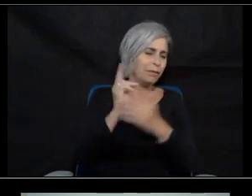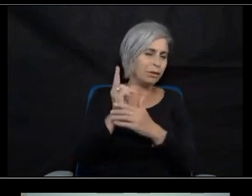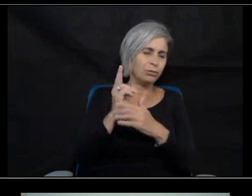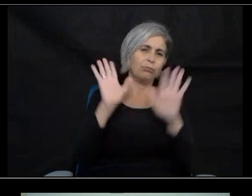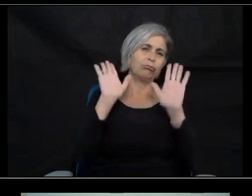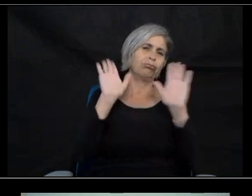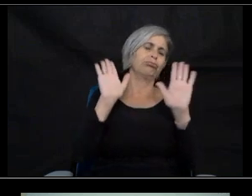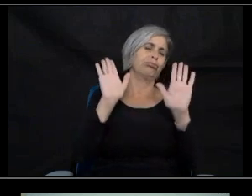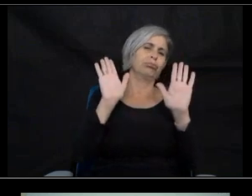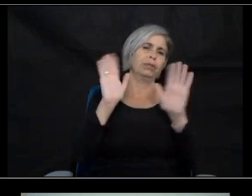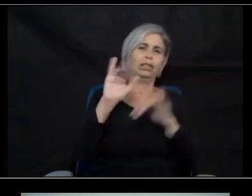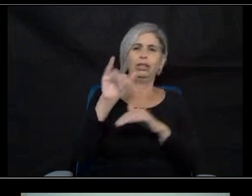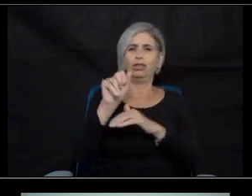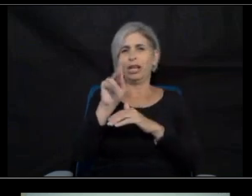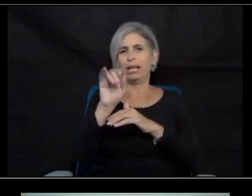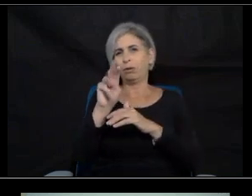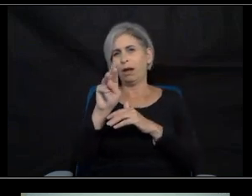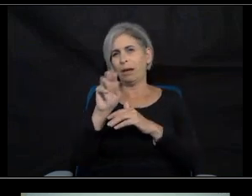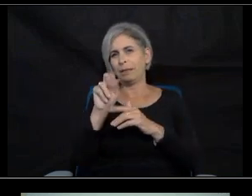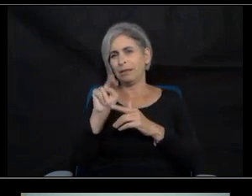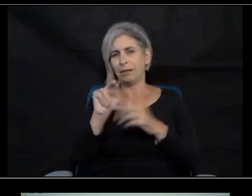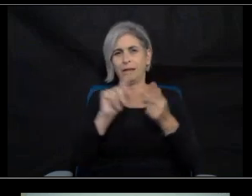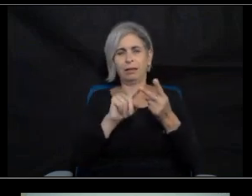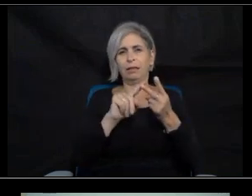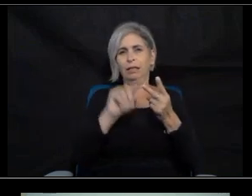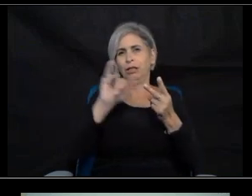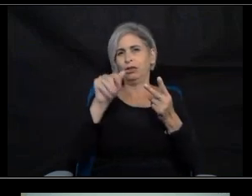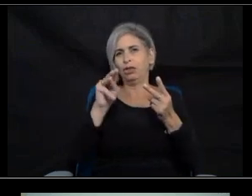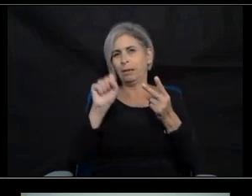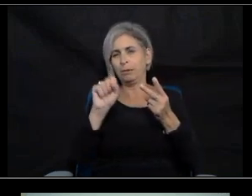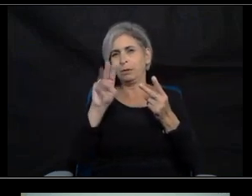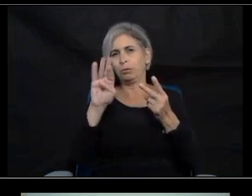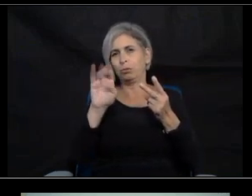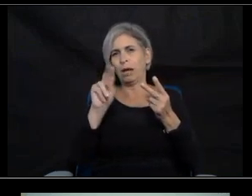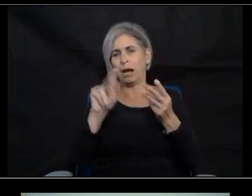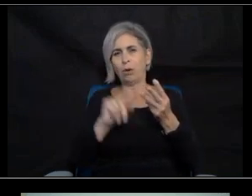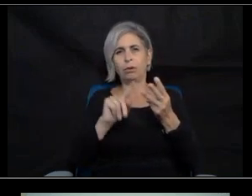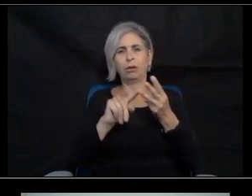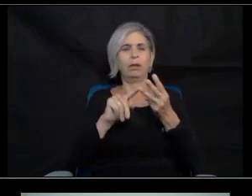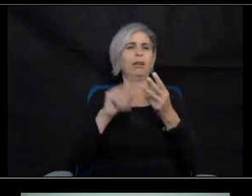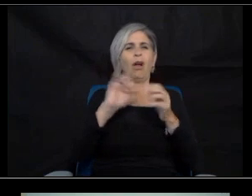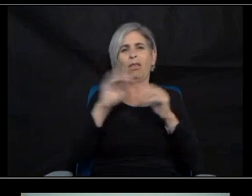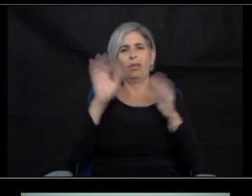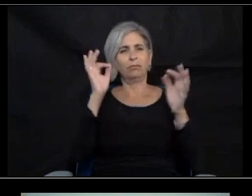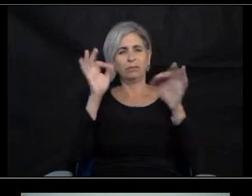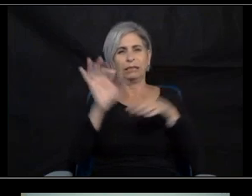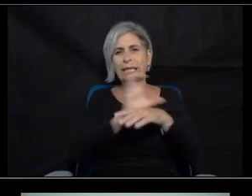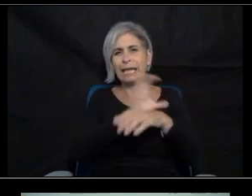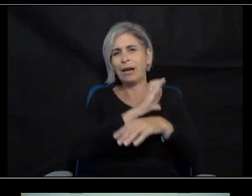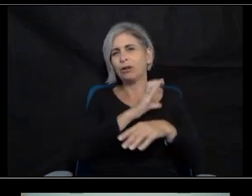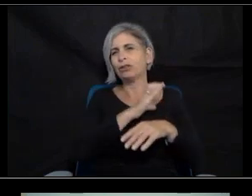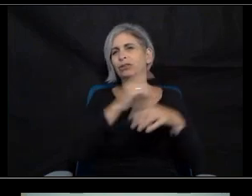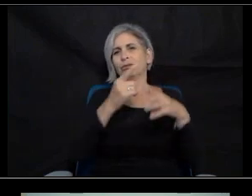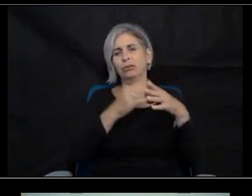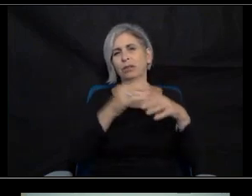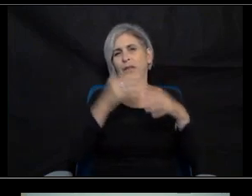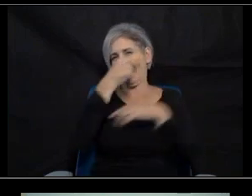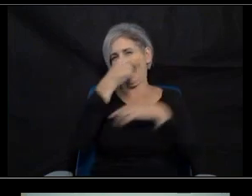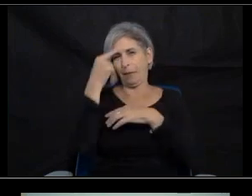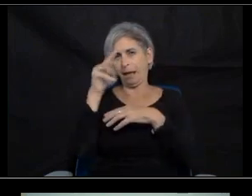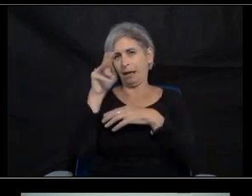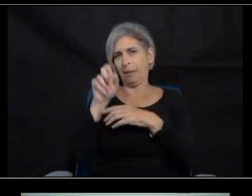figures of Jackie Robinson, James Brown, Thurgood Marshall, and the fictional character of T'Challa, Black Panther. And